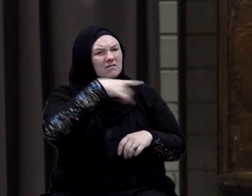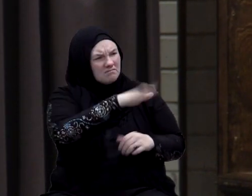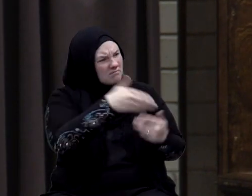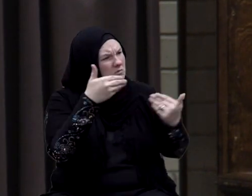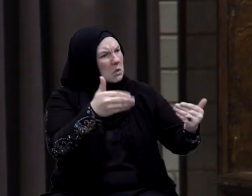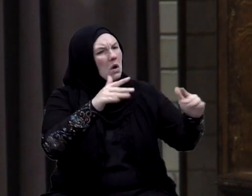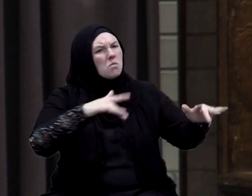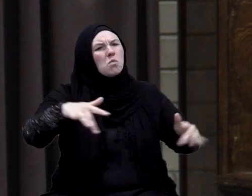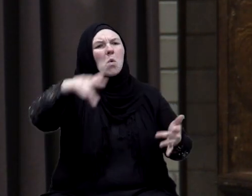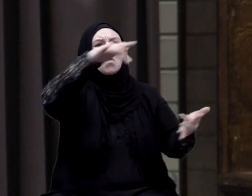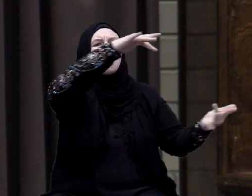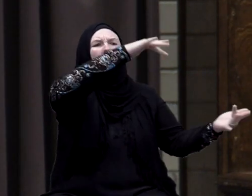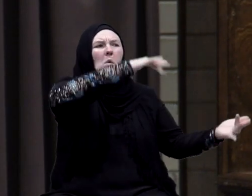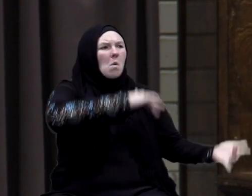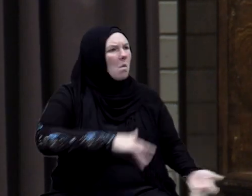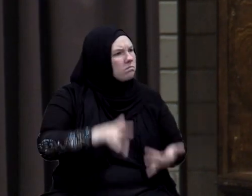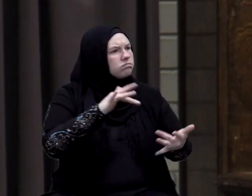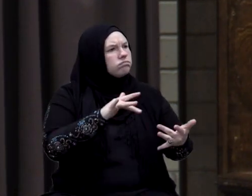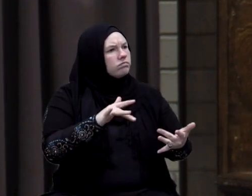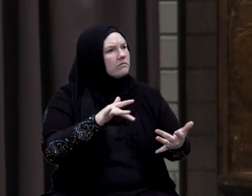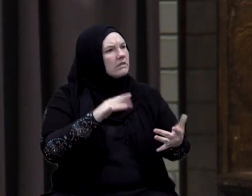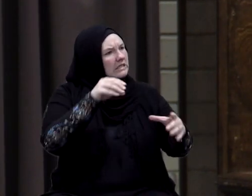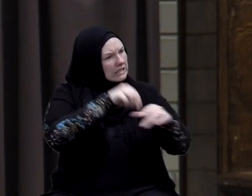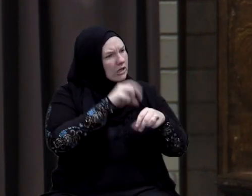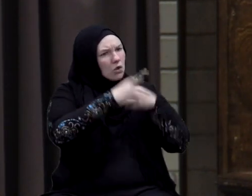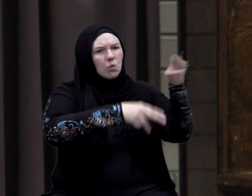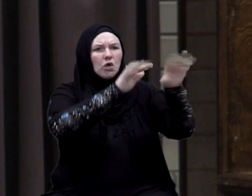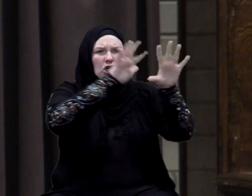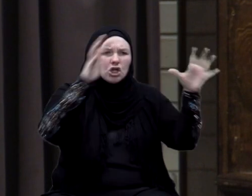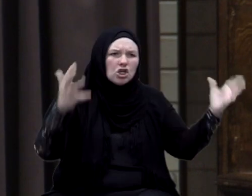the earth, and even roam inside yourself.